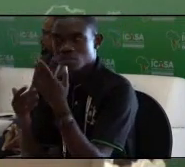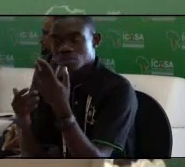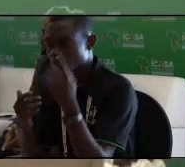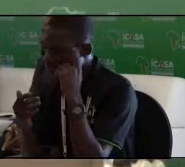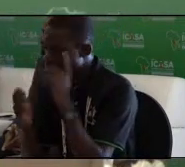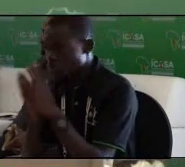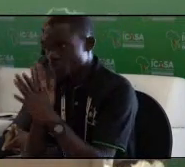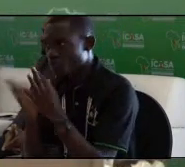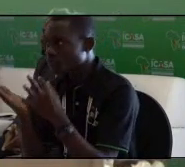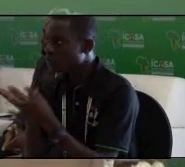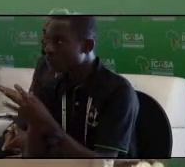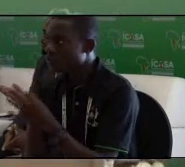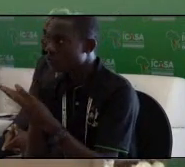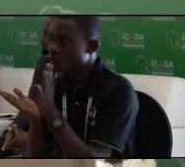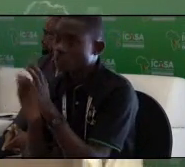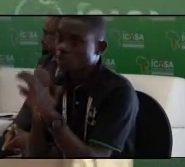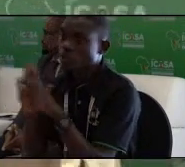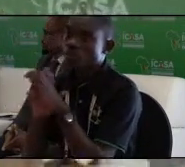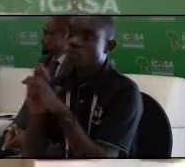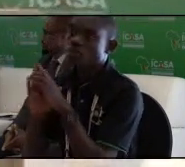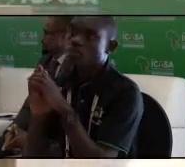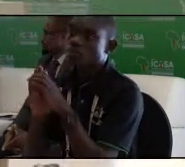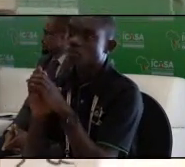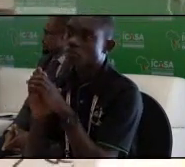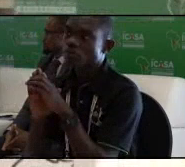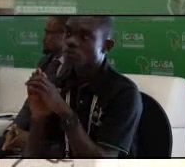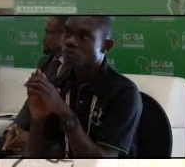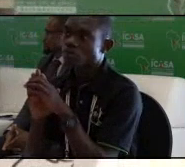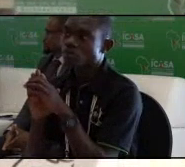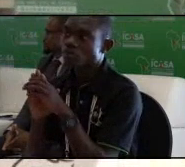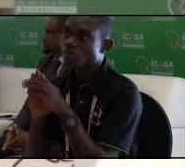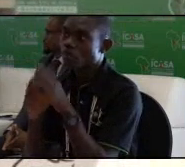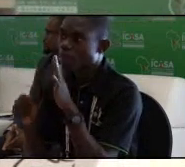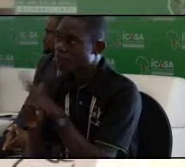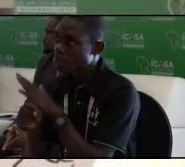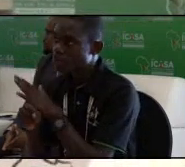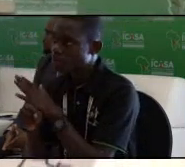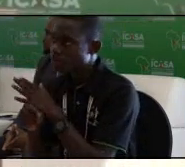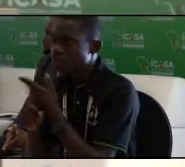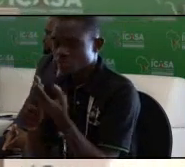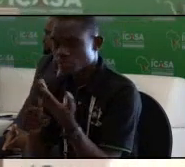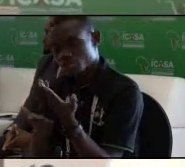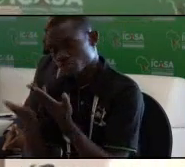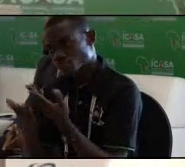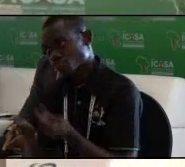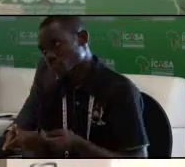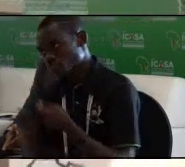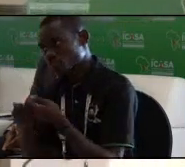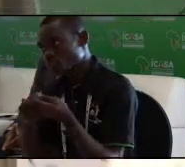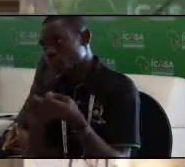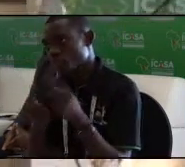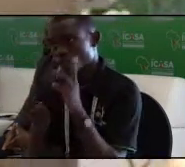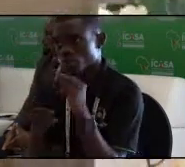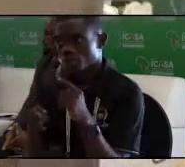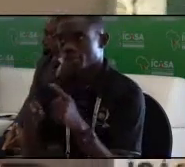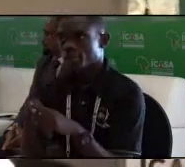products. Uganda, like any other country, through our porous borders, so many products coming. And not just